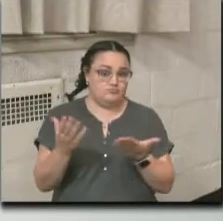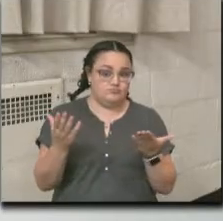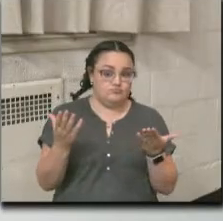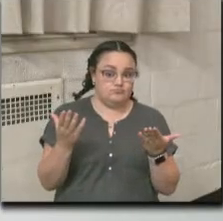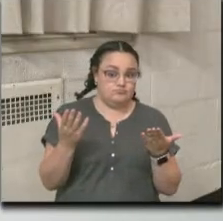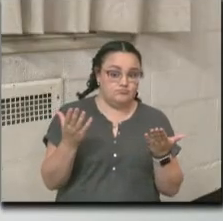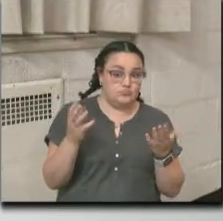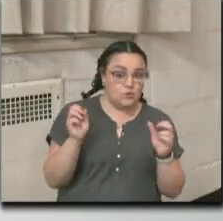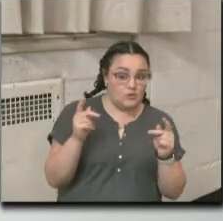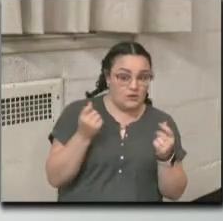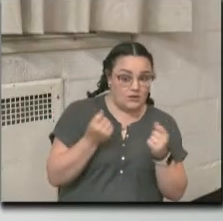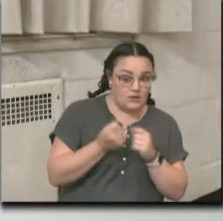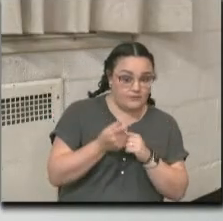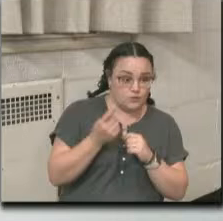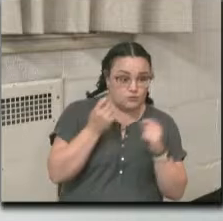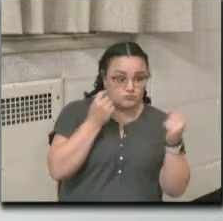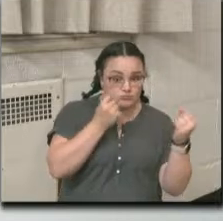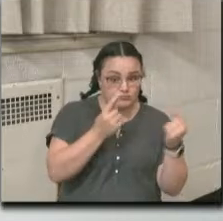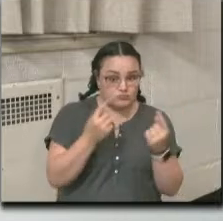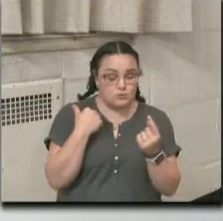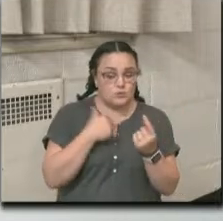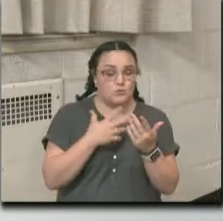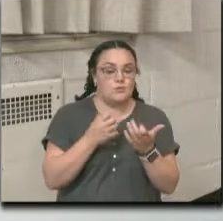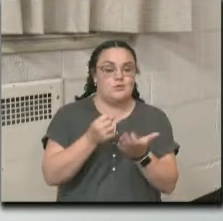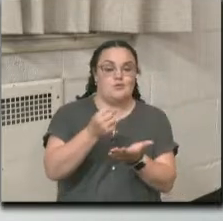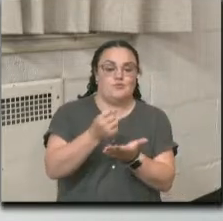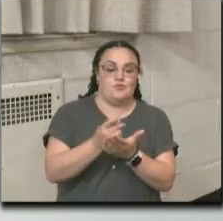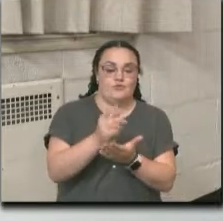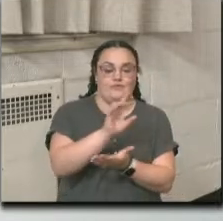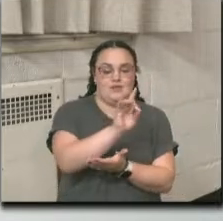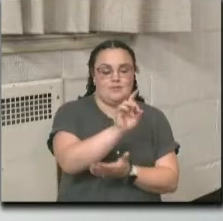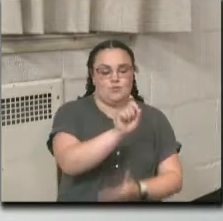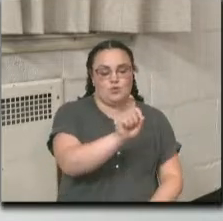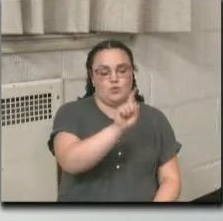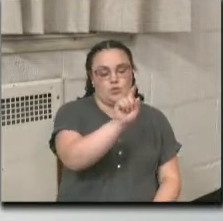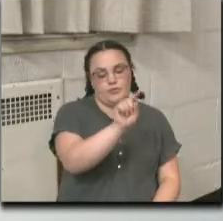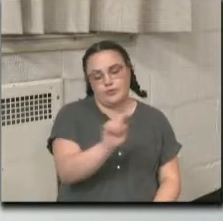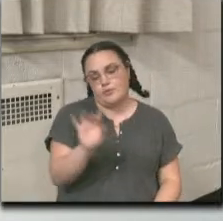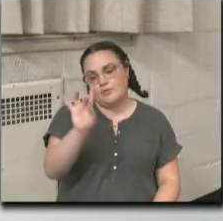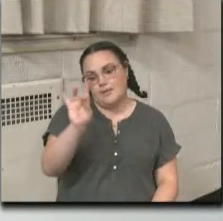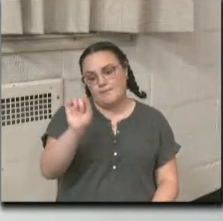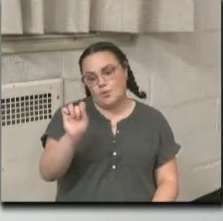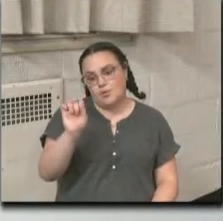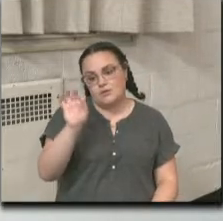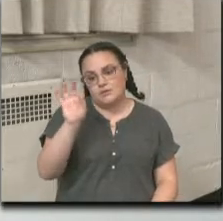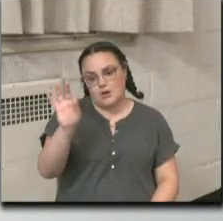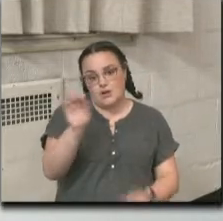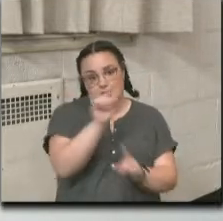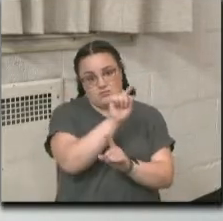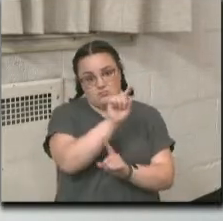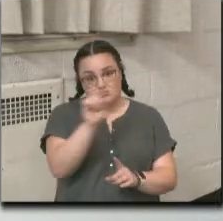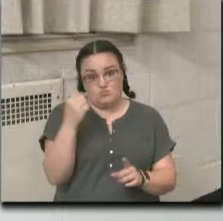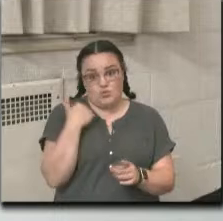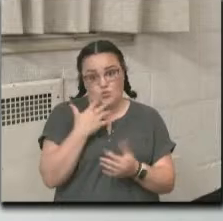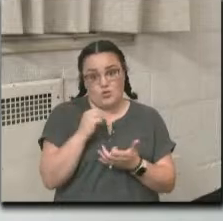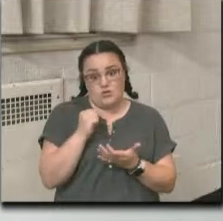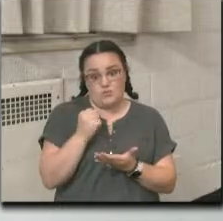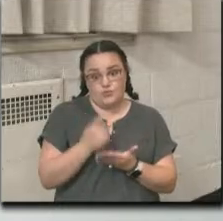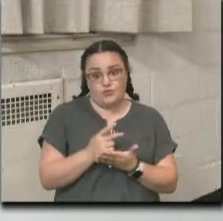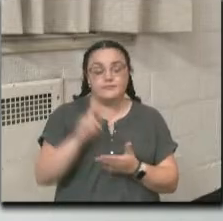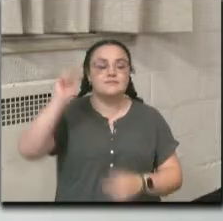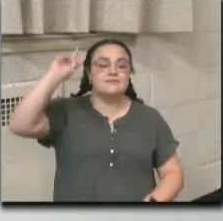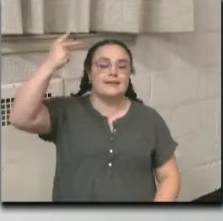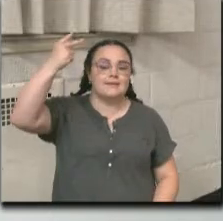to approve the policies 8.1 through 8.9 under new business as first readers.